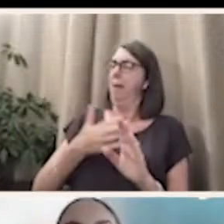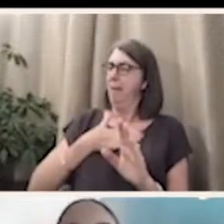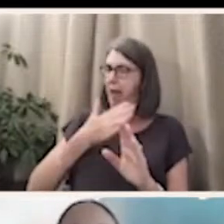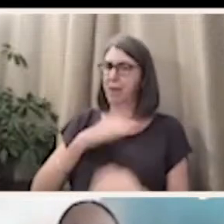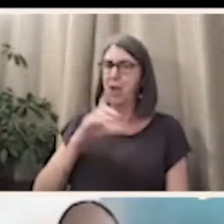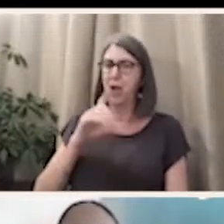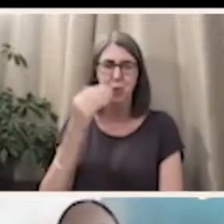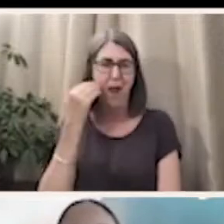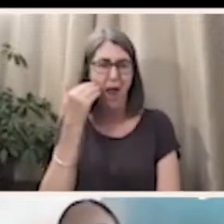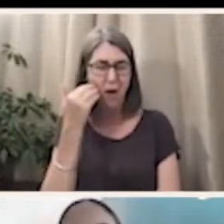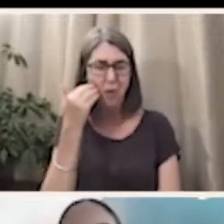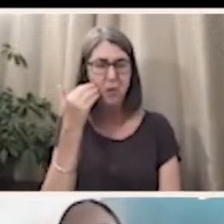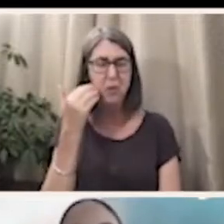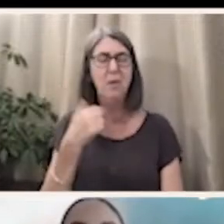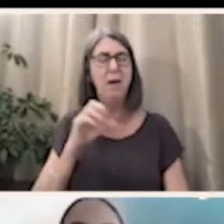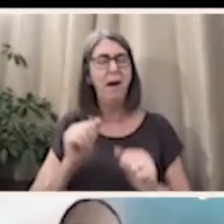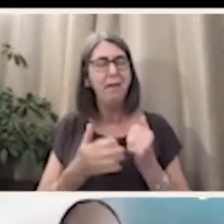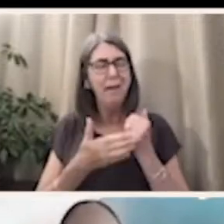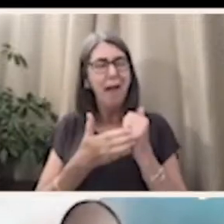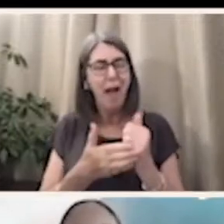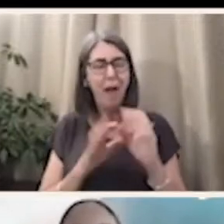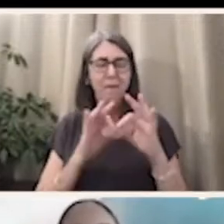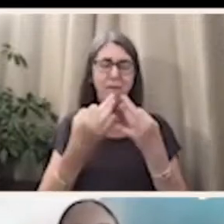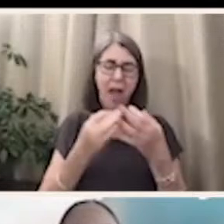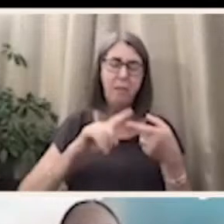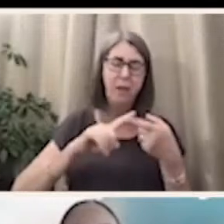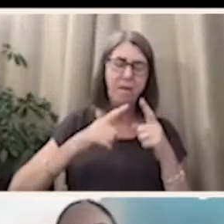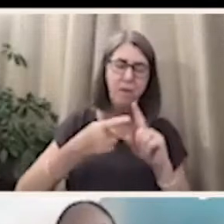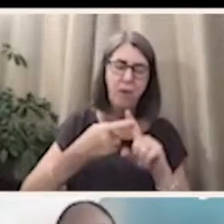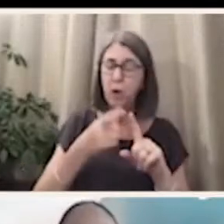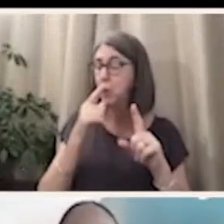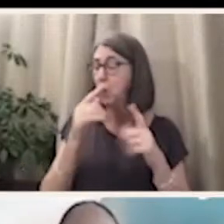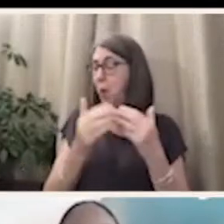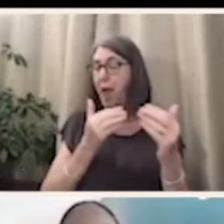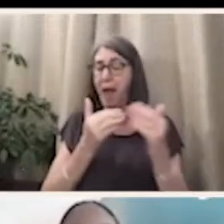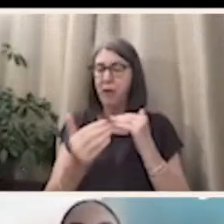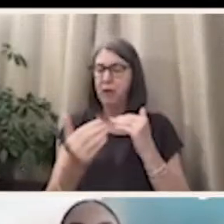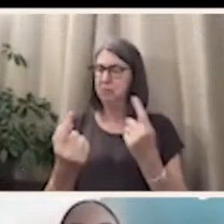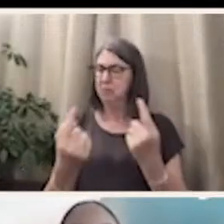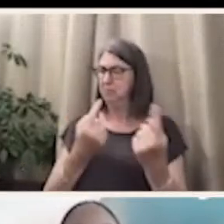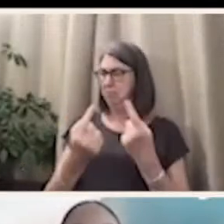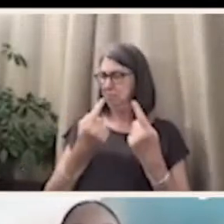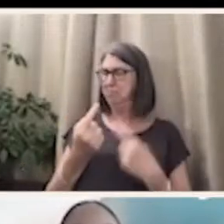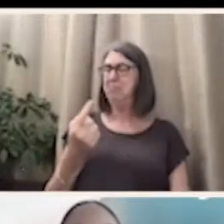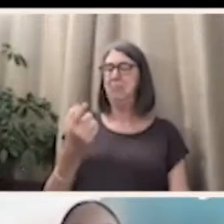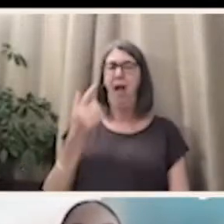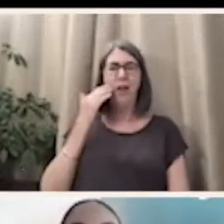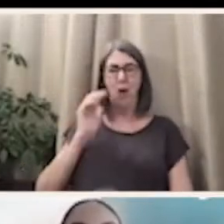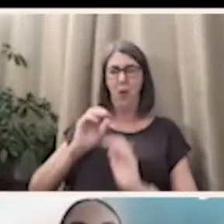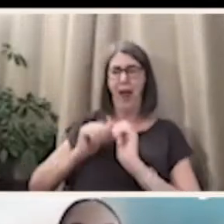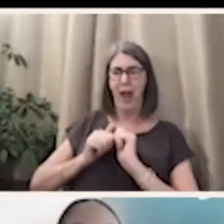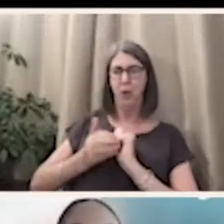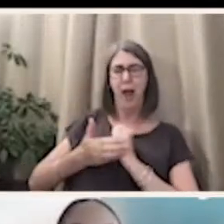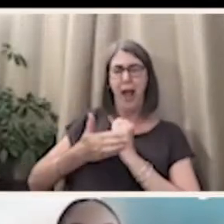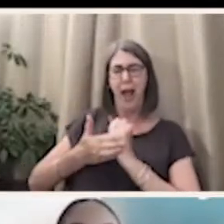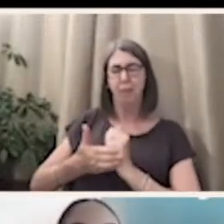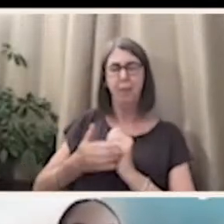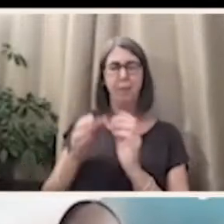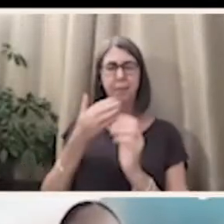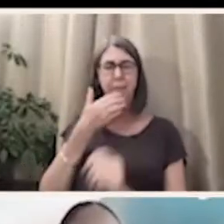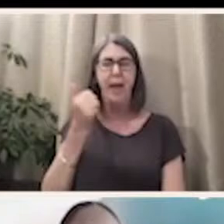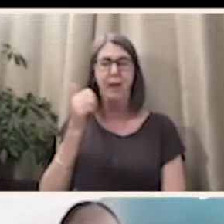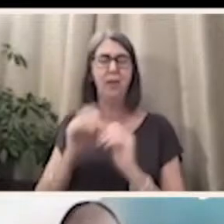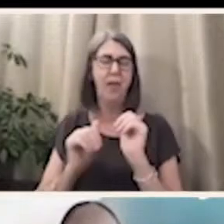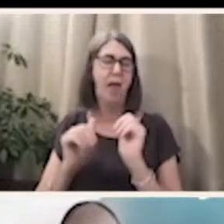now. I can help family, friends, whoever comes to me, and I know how to help them better